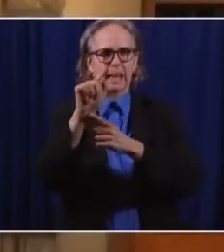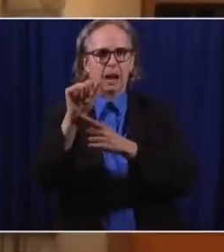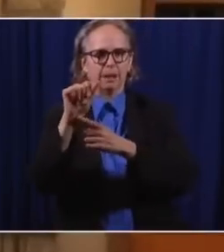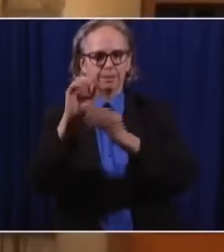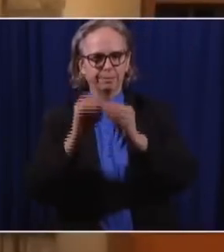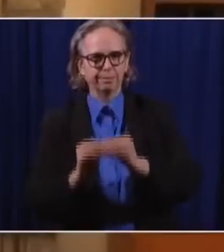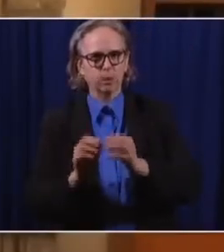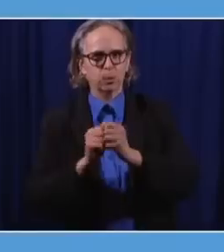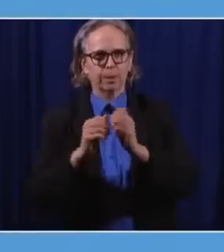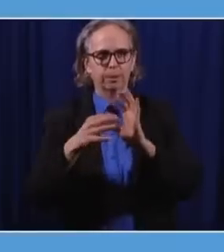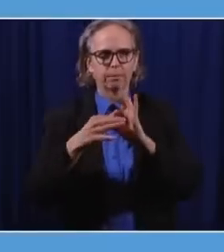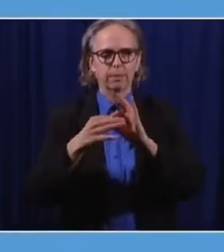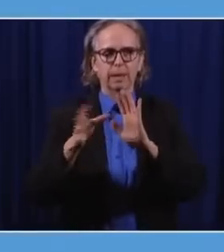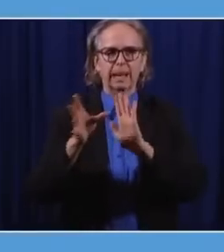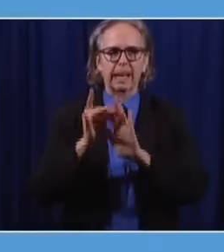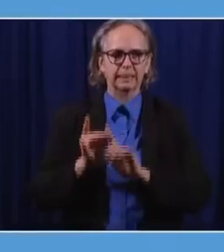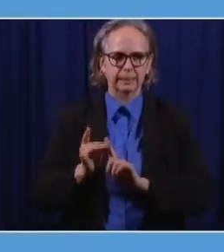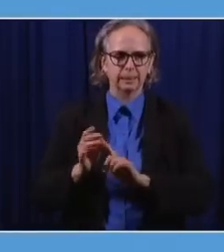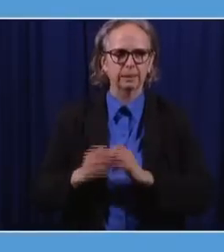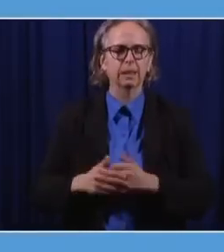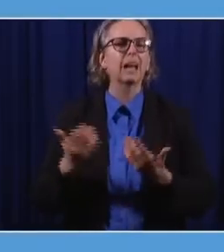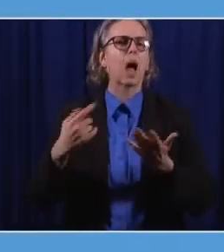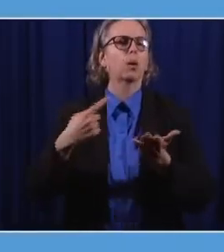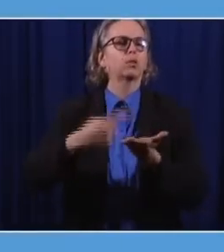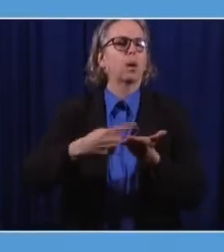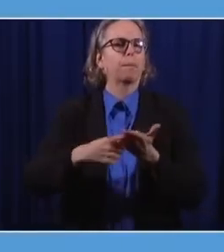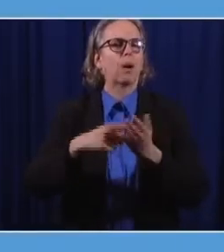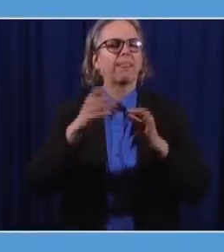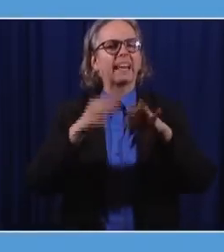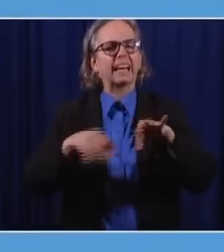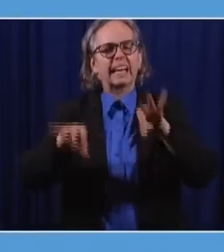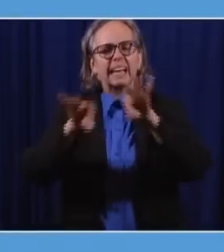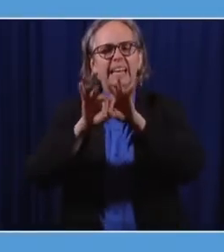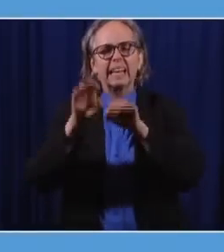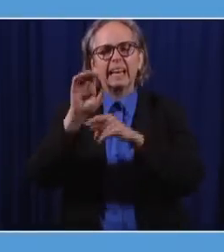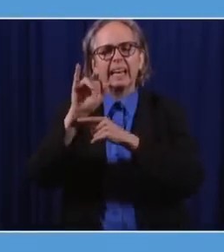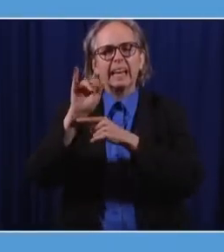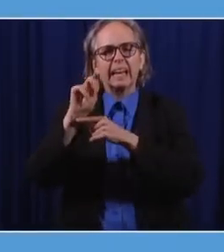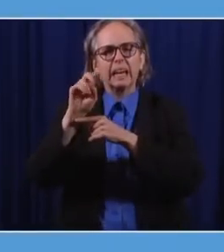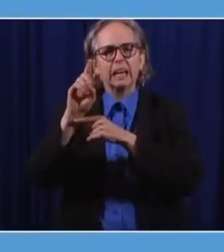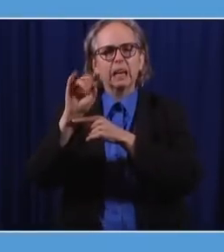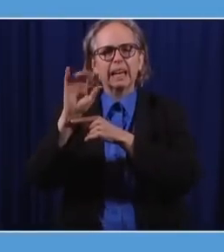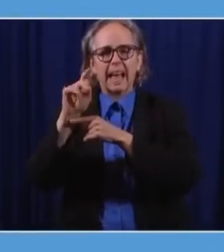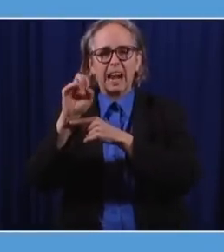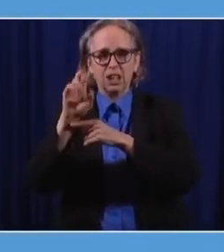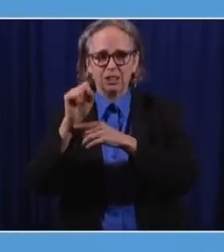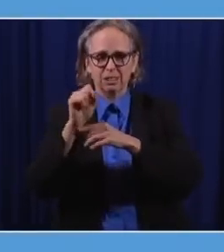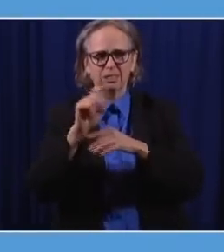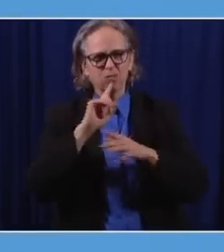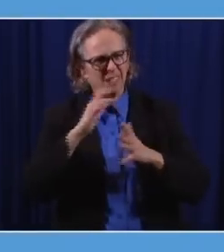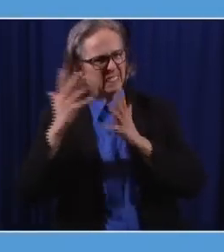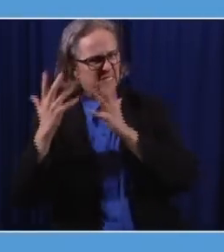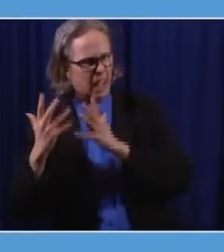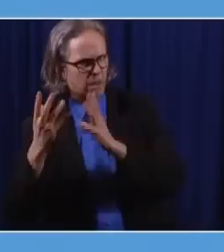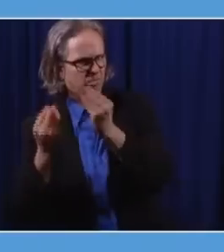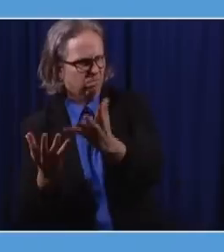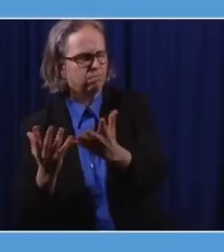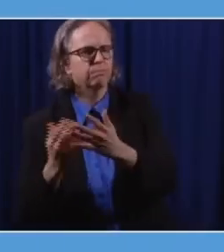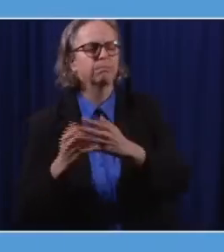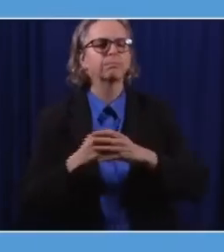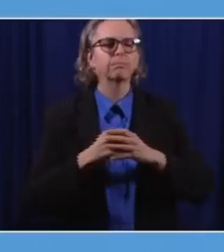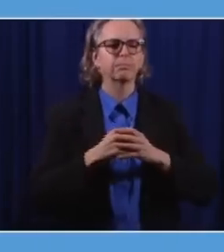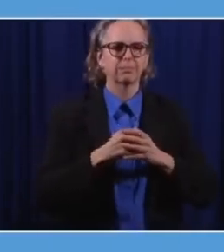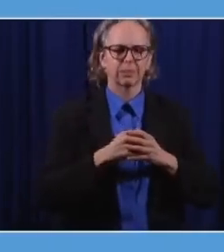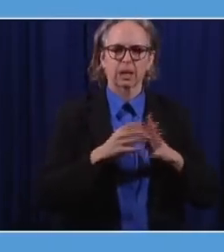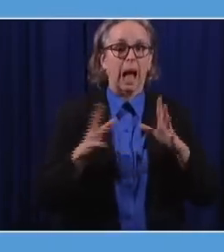These are the key indicators today. And sadly, we have a shockingly high